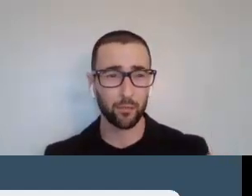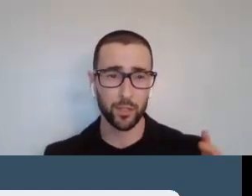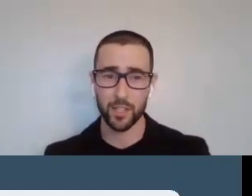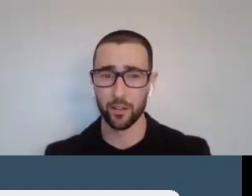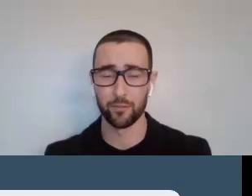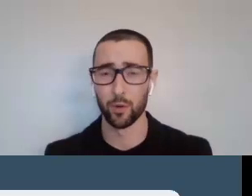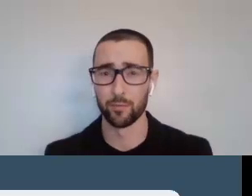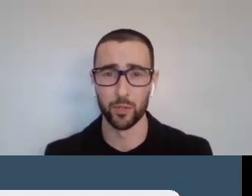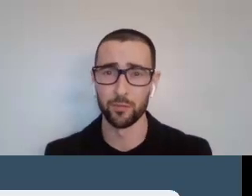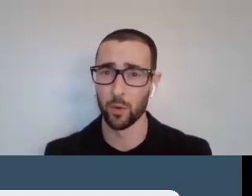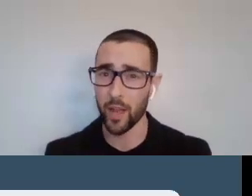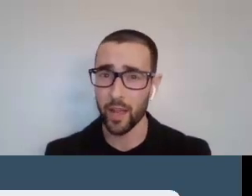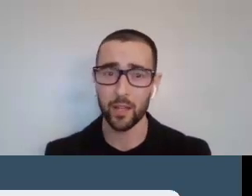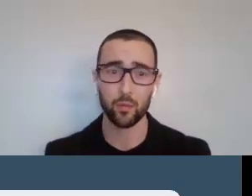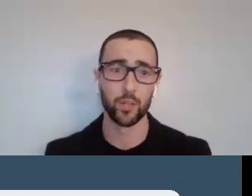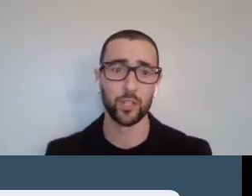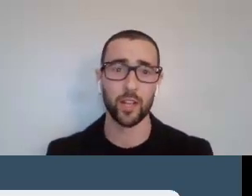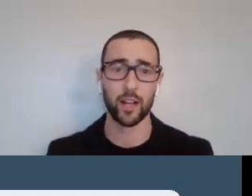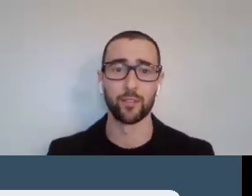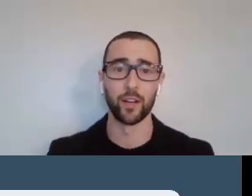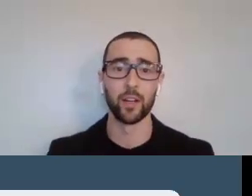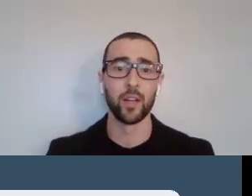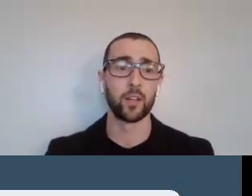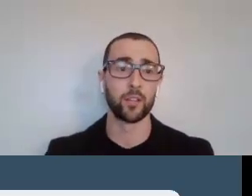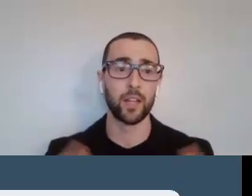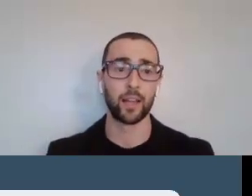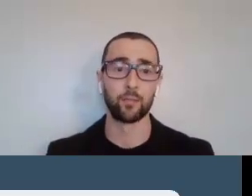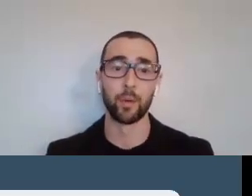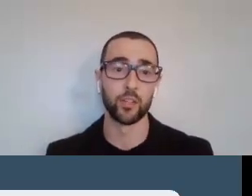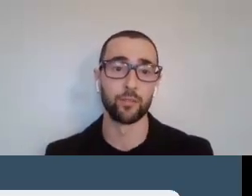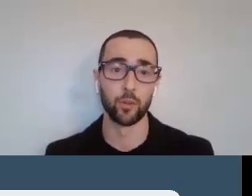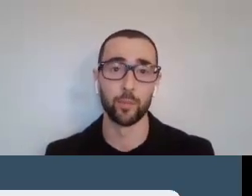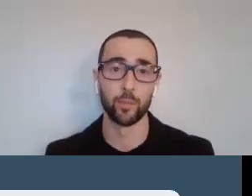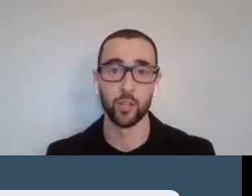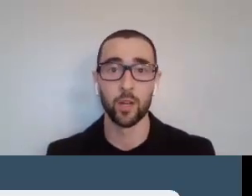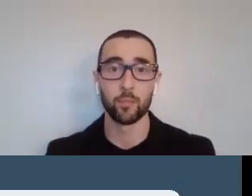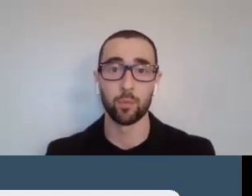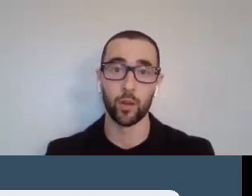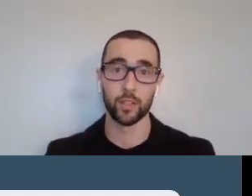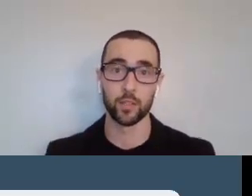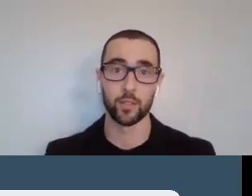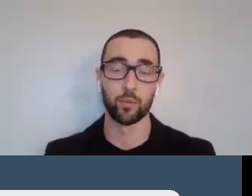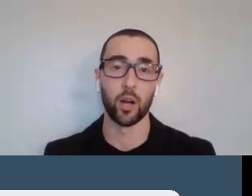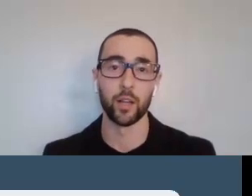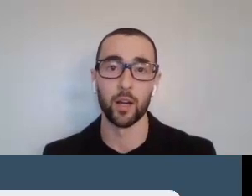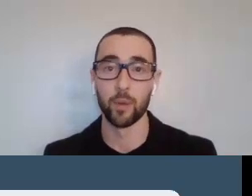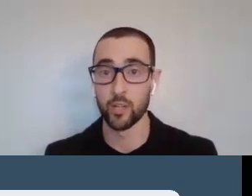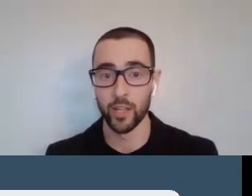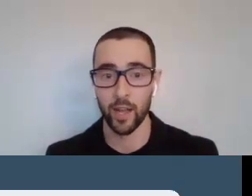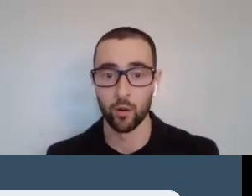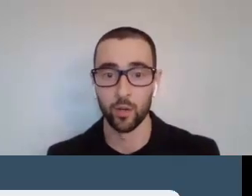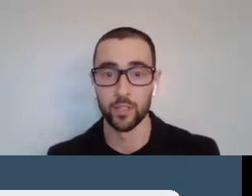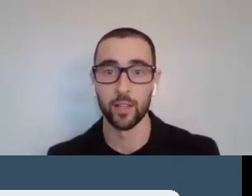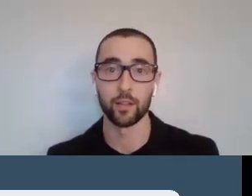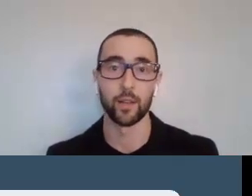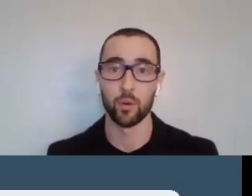We covered standard form 424A, which is kind of this high-level budget information broken into broad